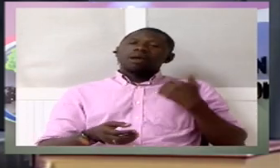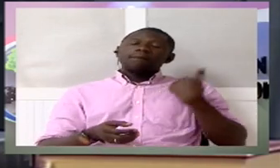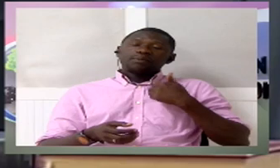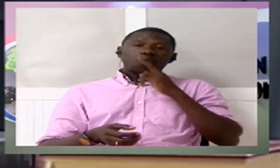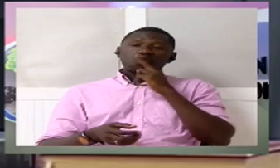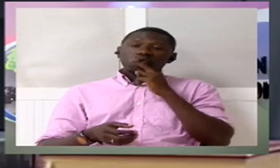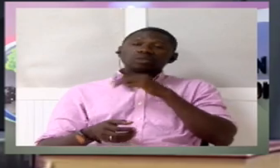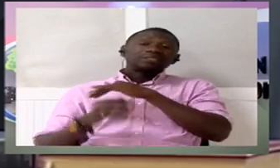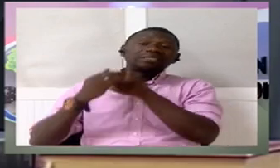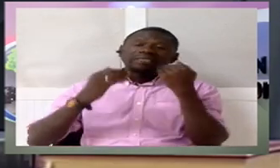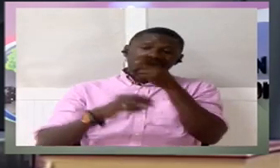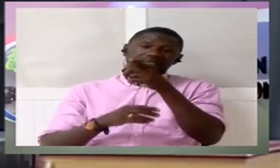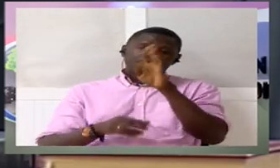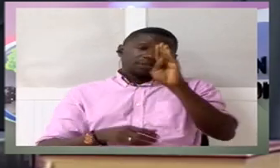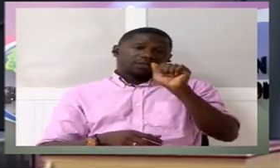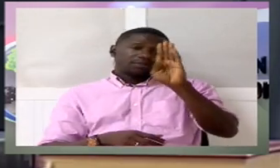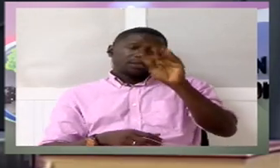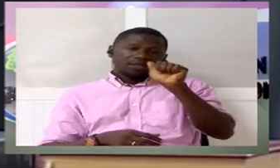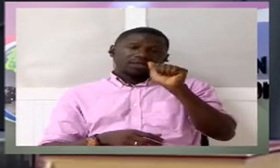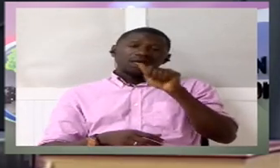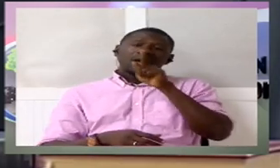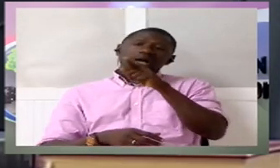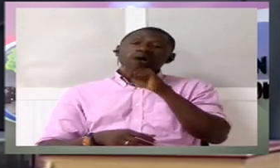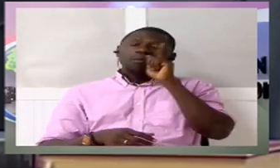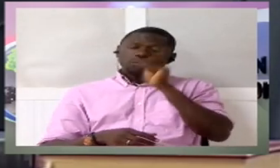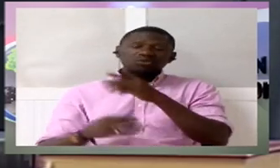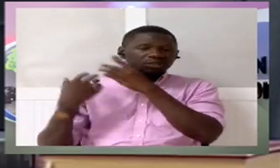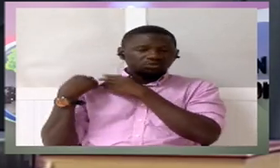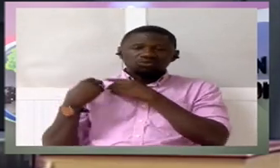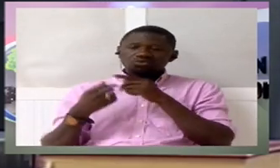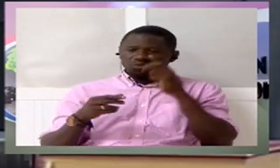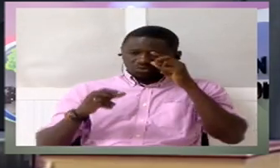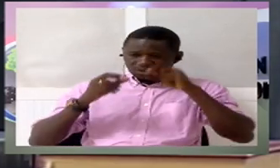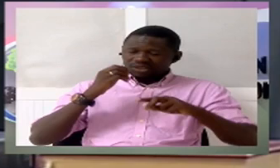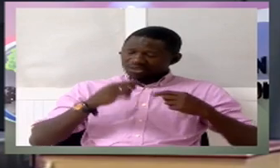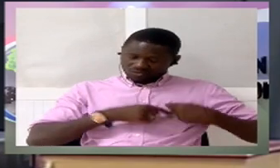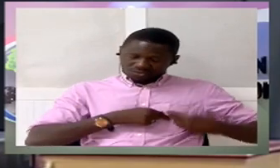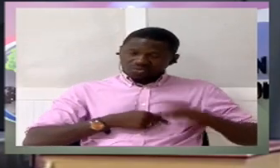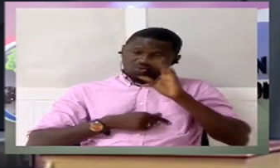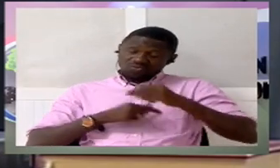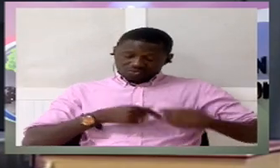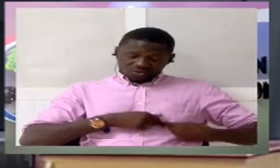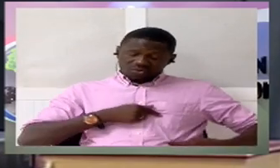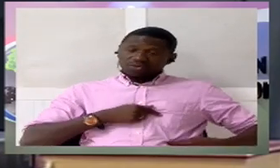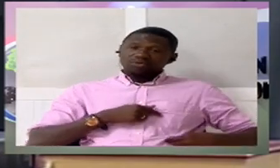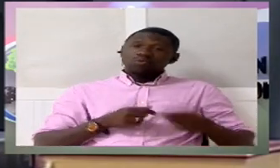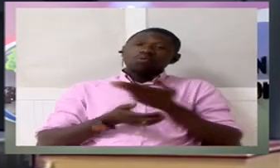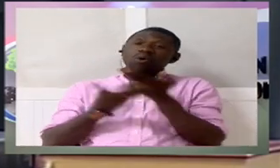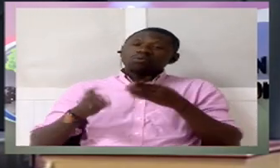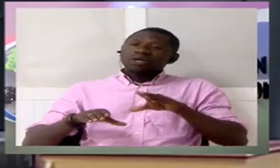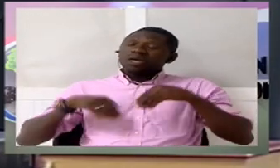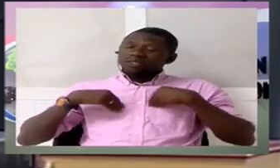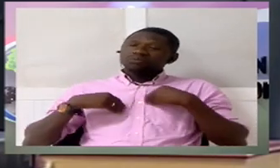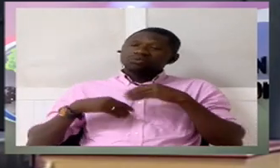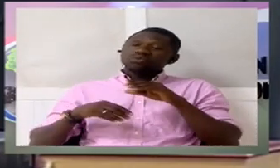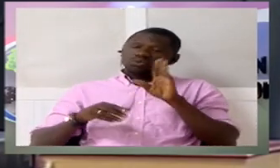him are the same people who are supposed to carry out the post-mortem. But why would we accept